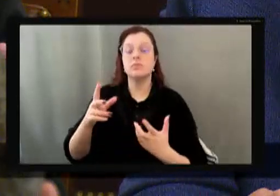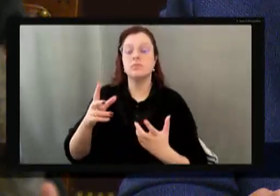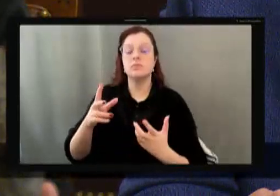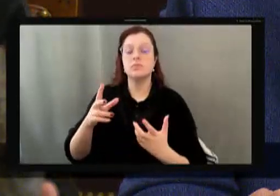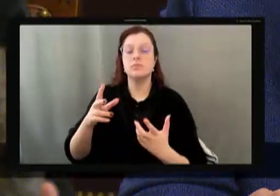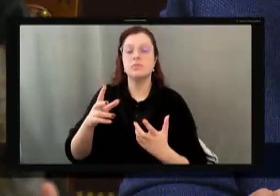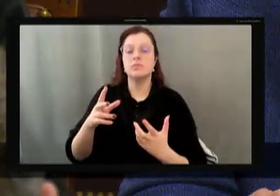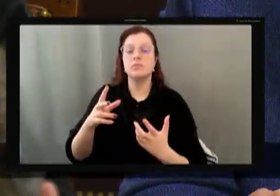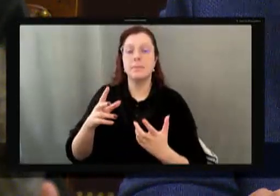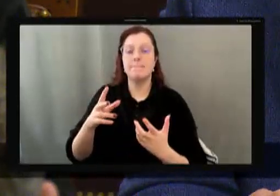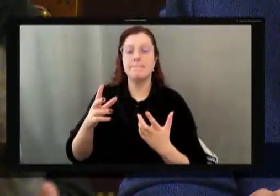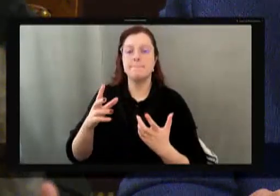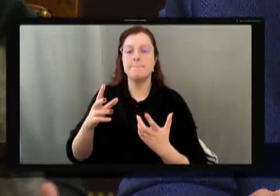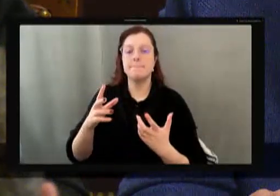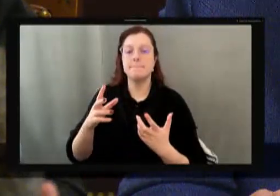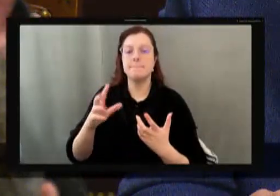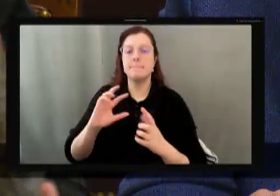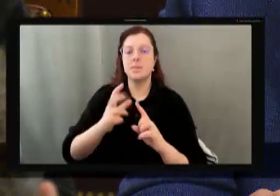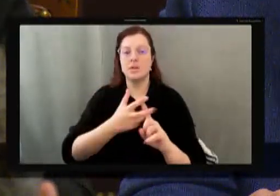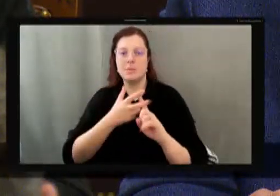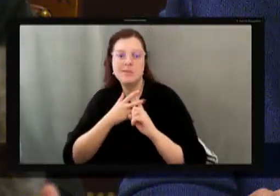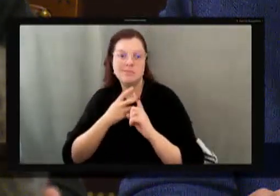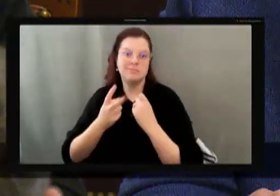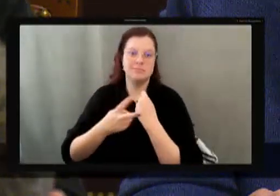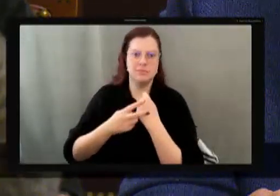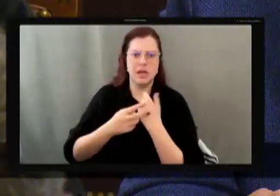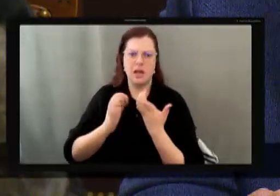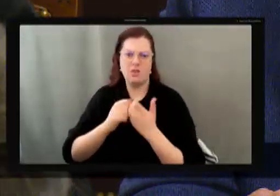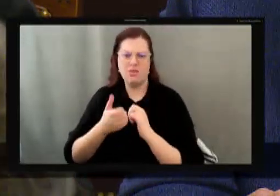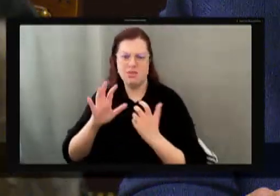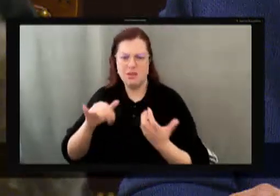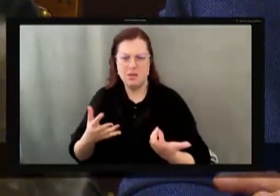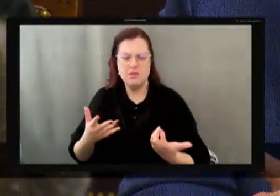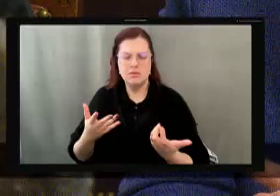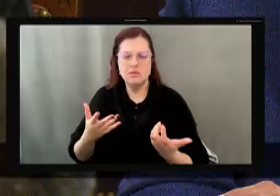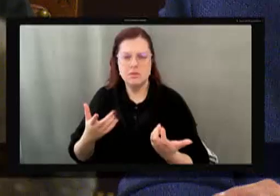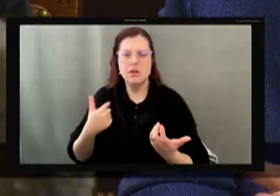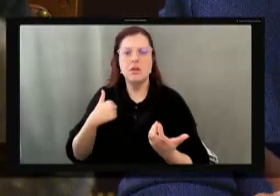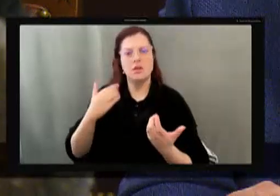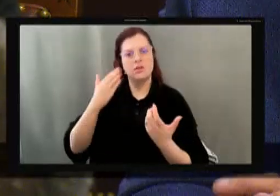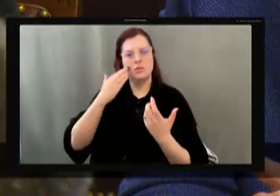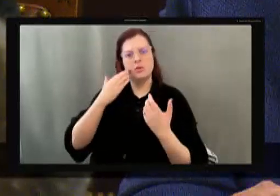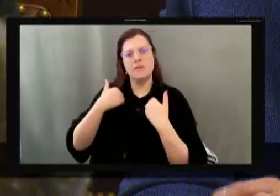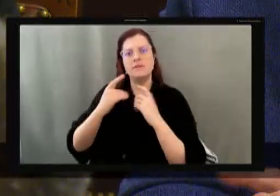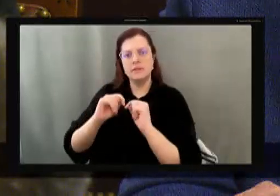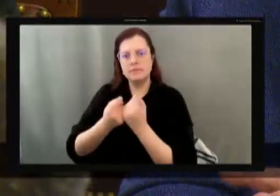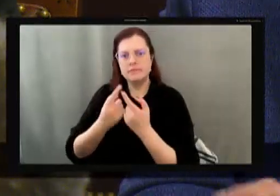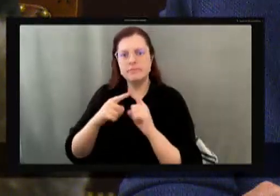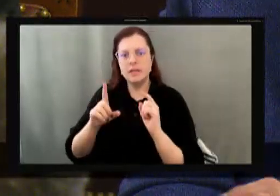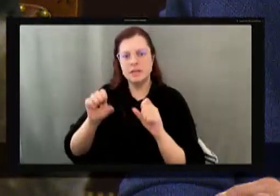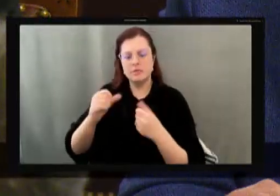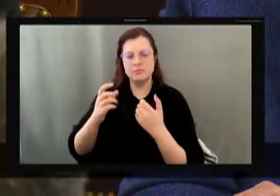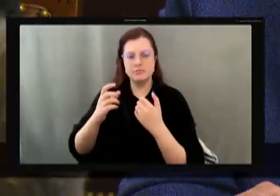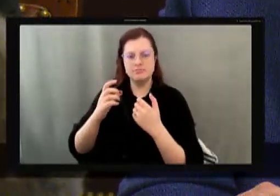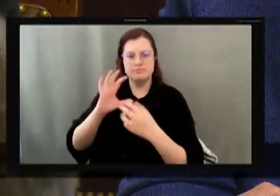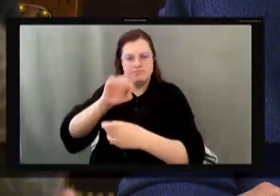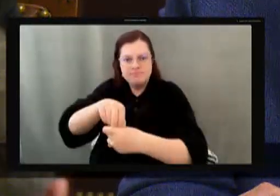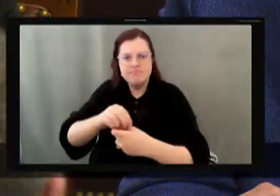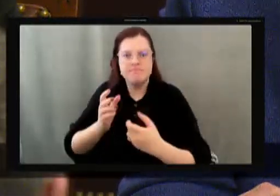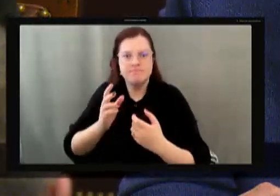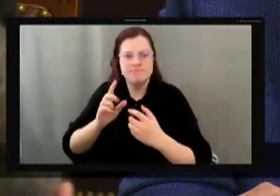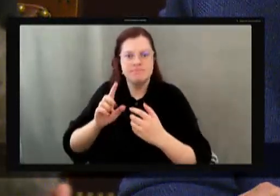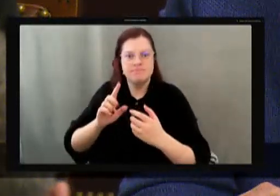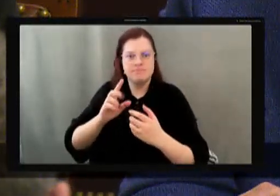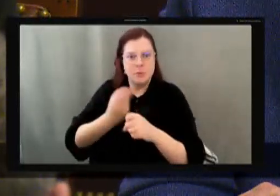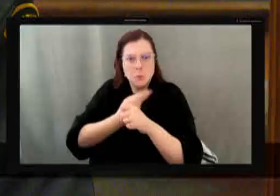how is recruitment and retaining going? I mean, I know that we've launched this team. Have we been able to implement our strategies here? Yeah,